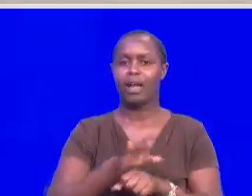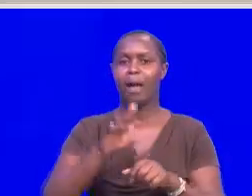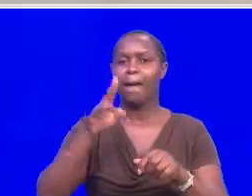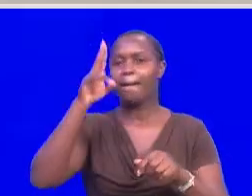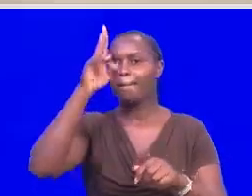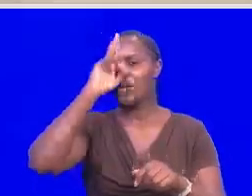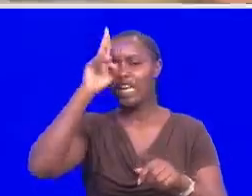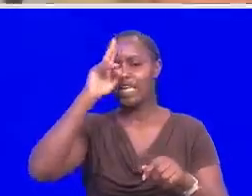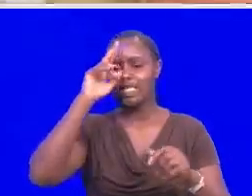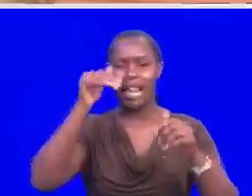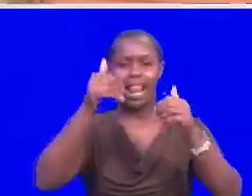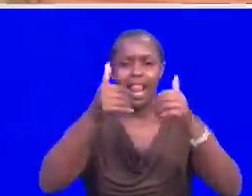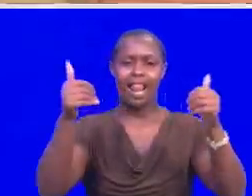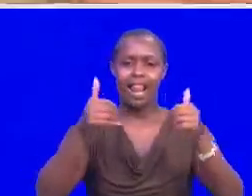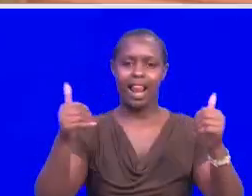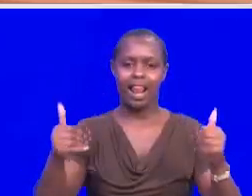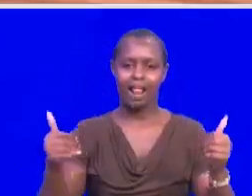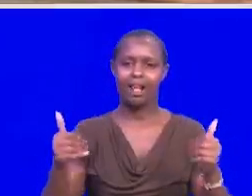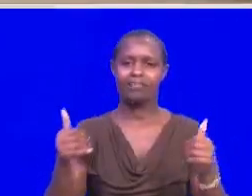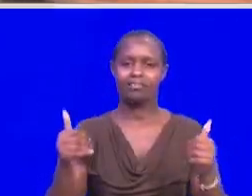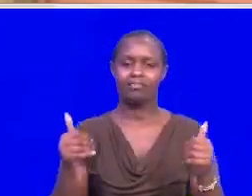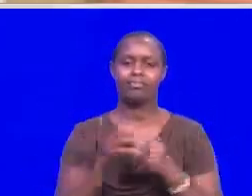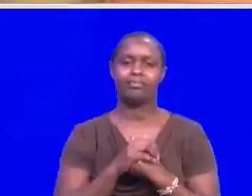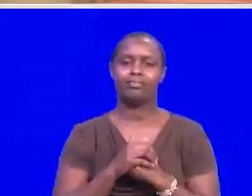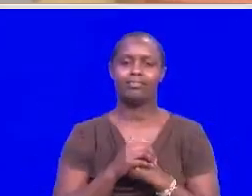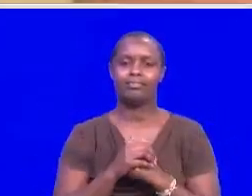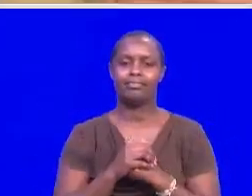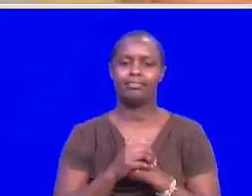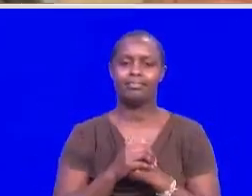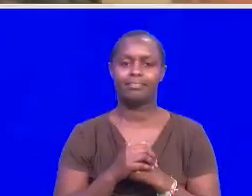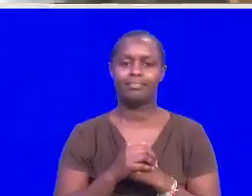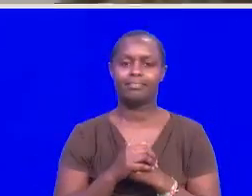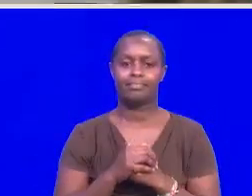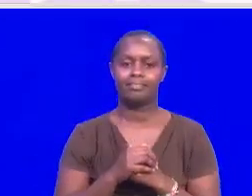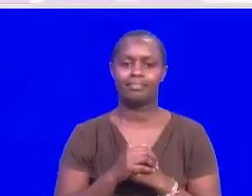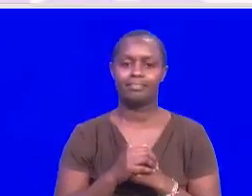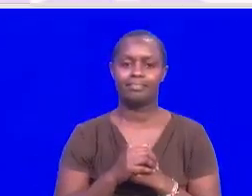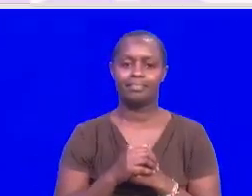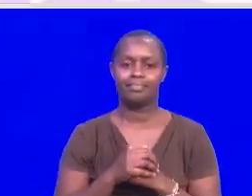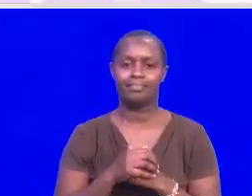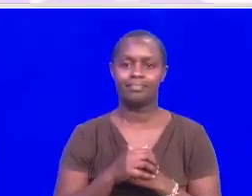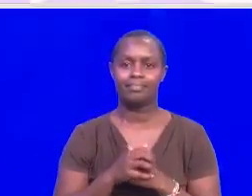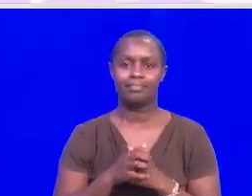the protesters using tear gas. Anastasia Mkabi, TV 47.